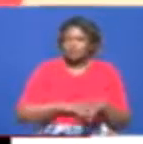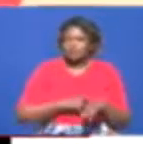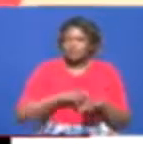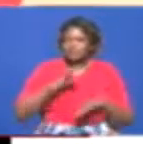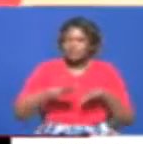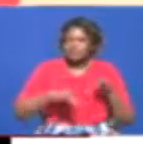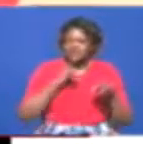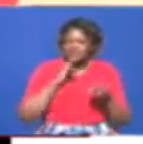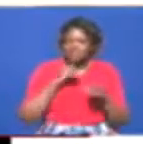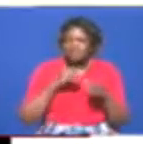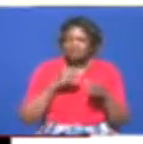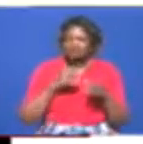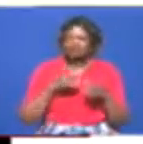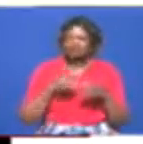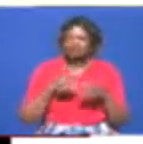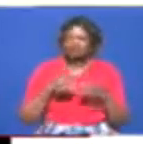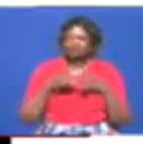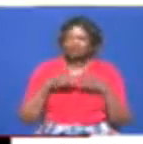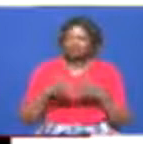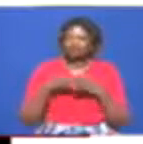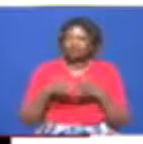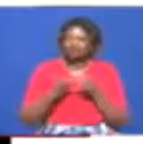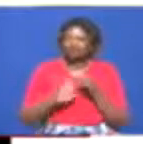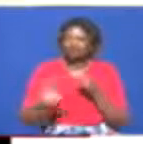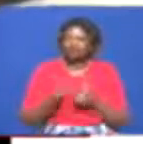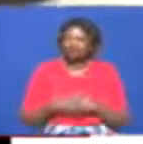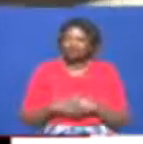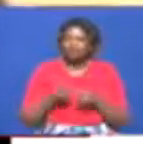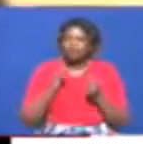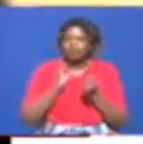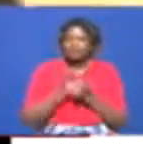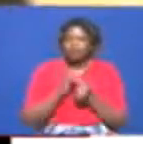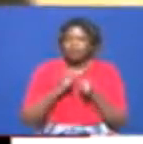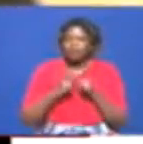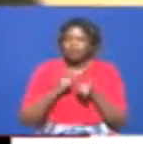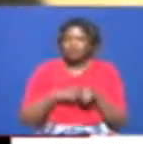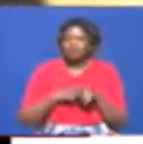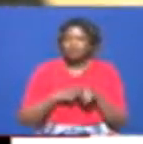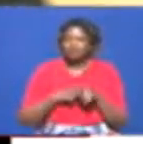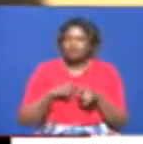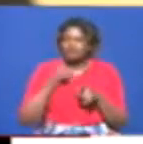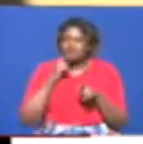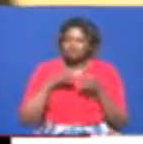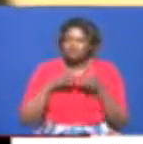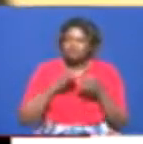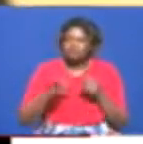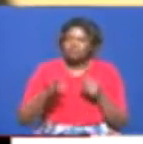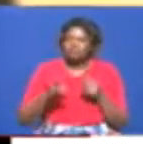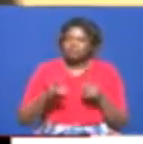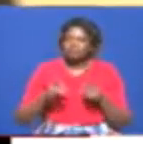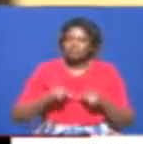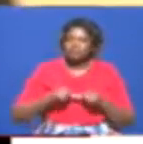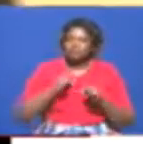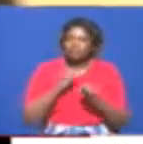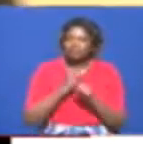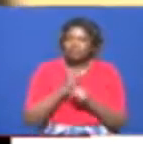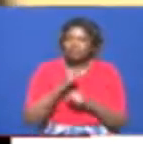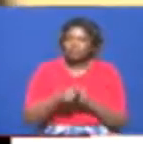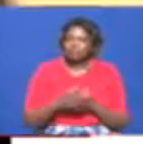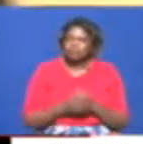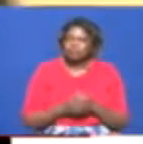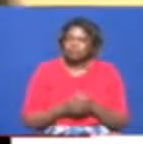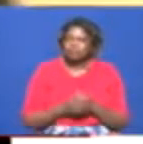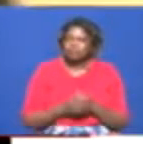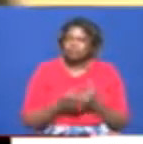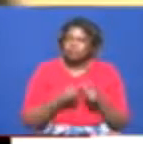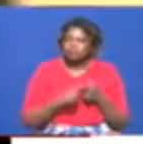her. Alifanya mimi sex lazima. Nani kitu alikontinue kufanya. Mamangu kama